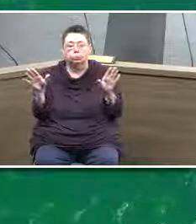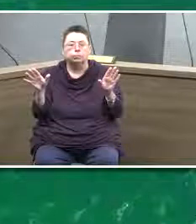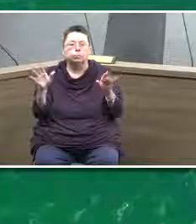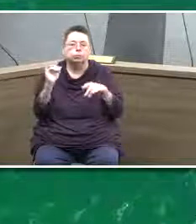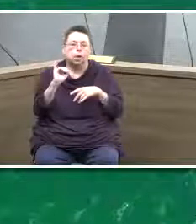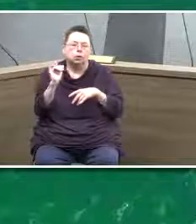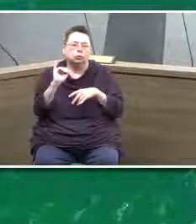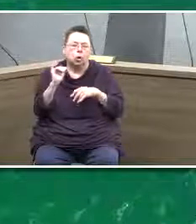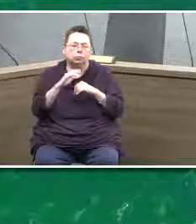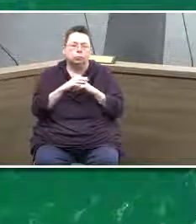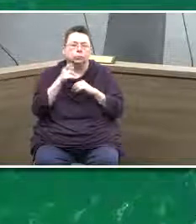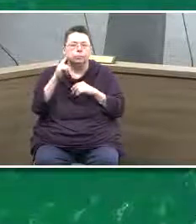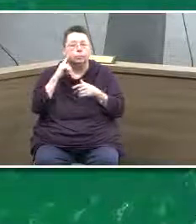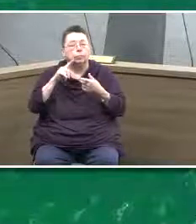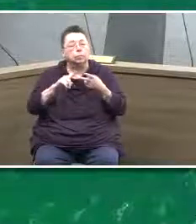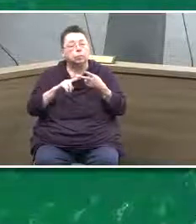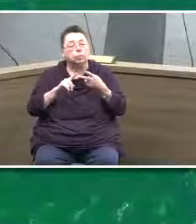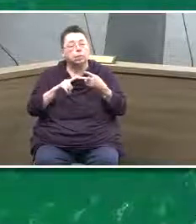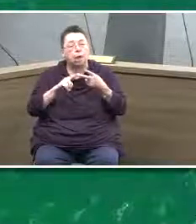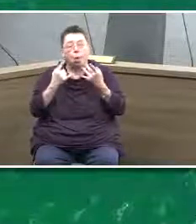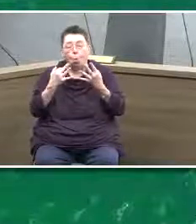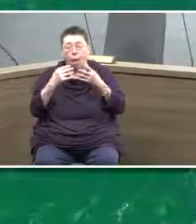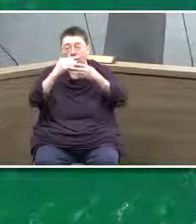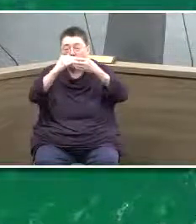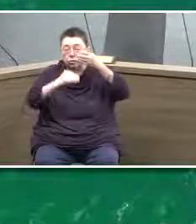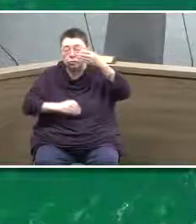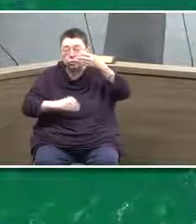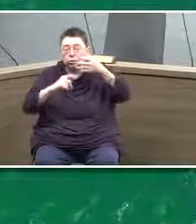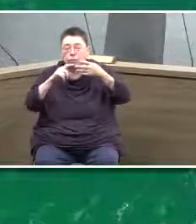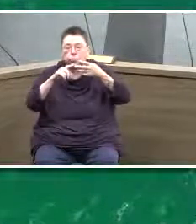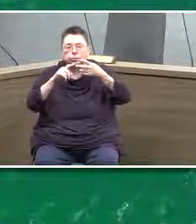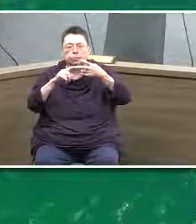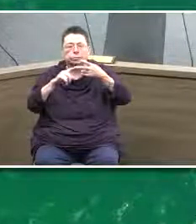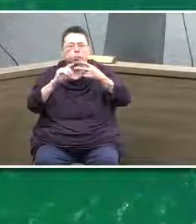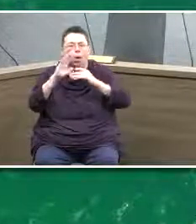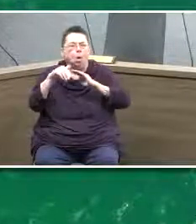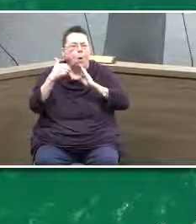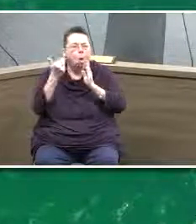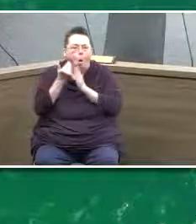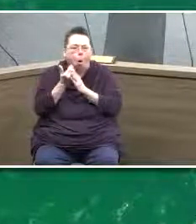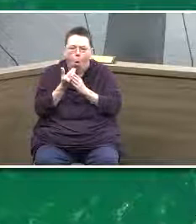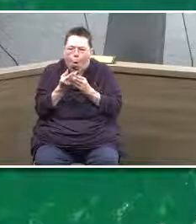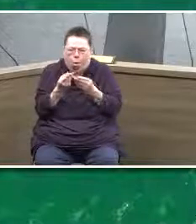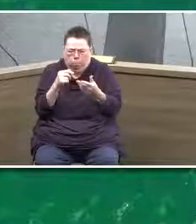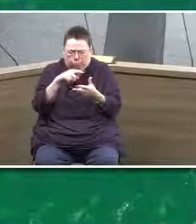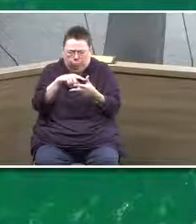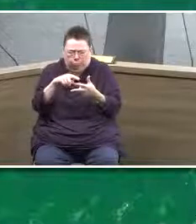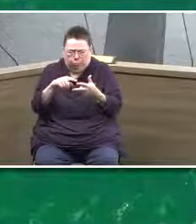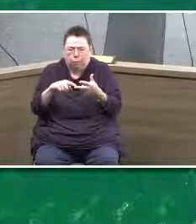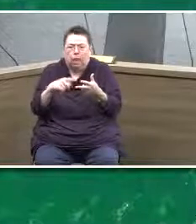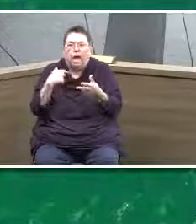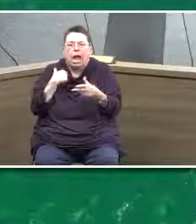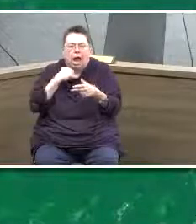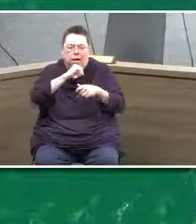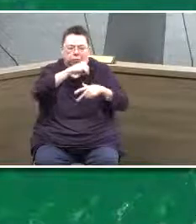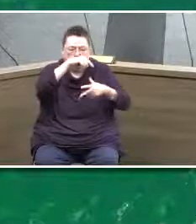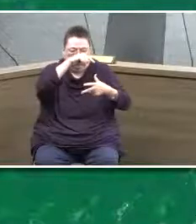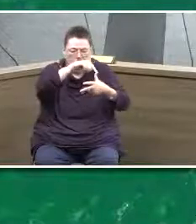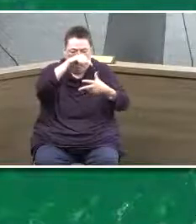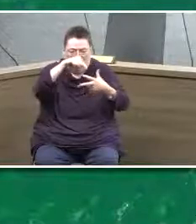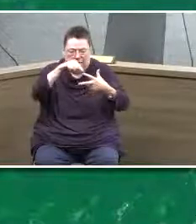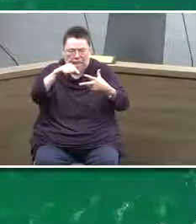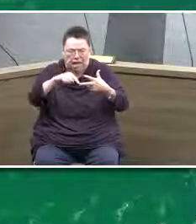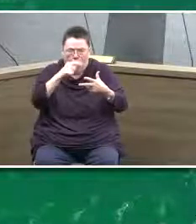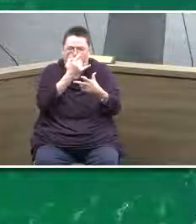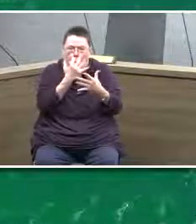Additionally, maintaining wait lists. All properties offer site-based